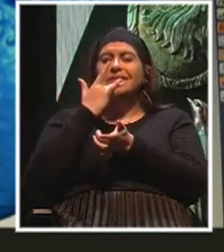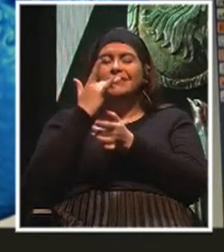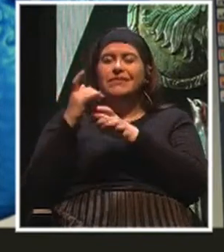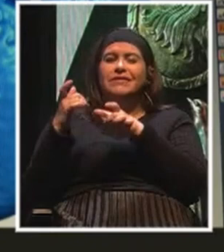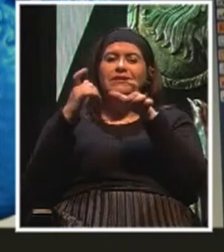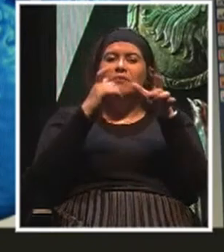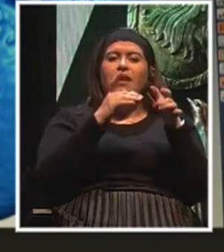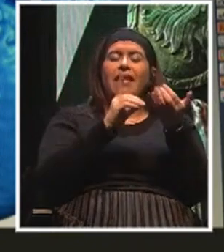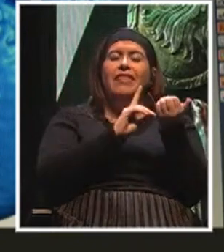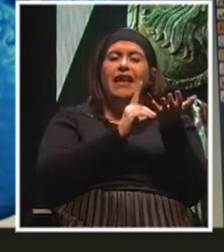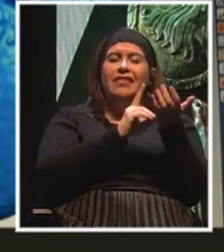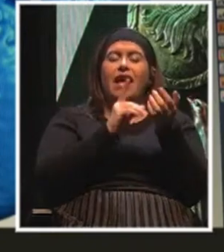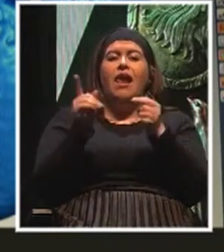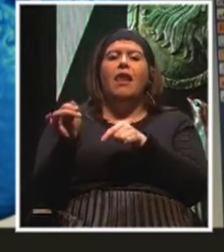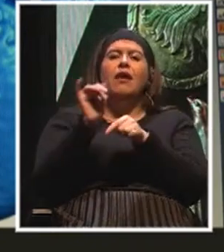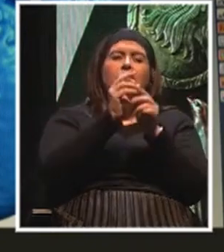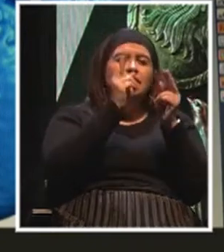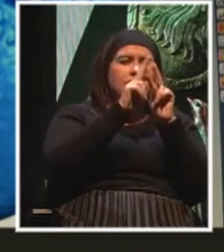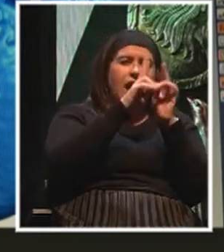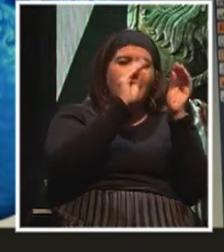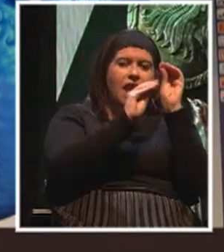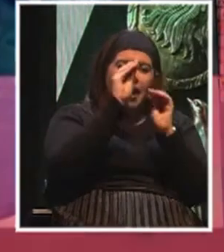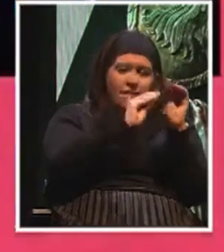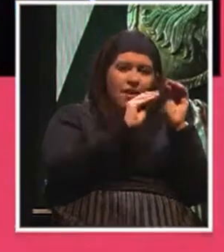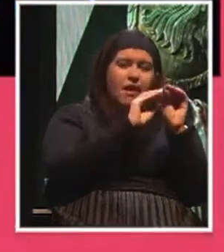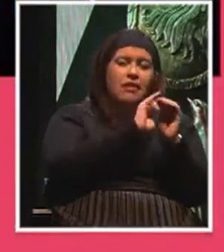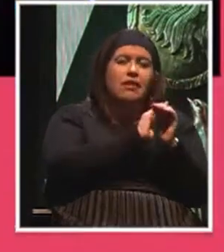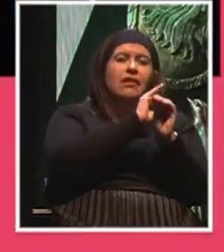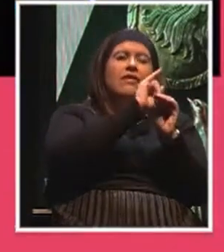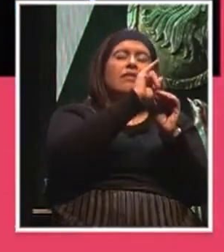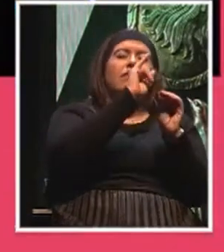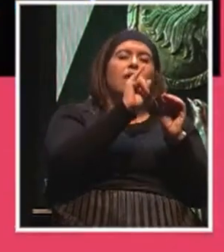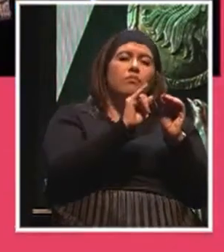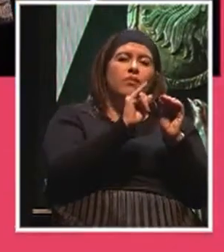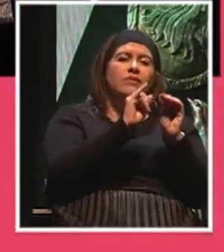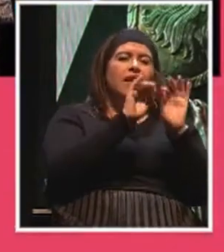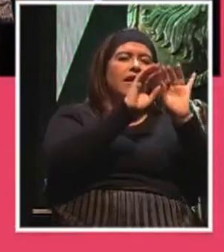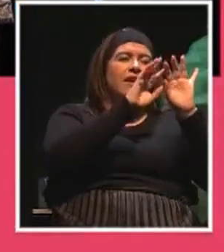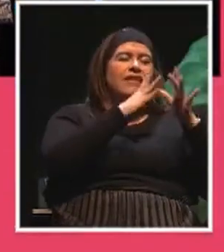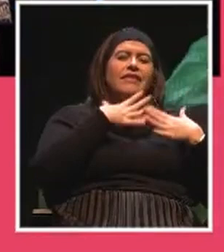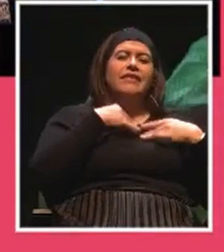fixed, and then they'll apply the photogrammetry textures to it.